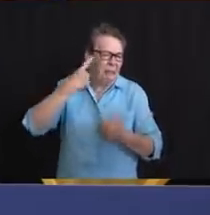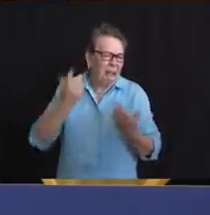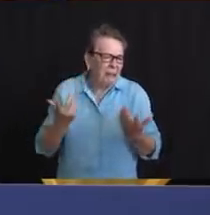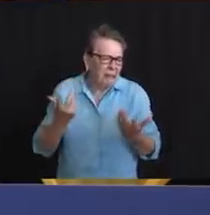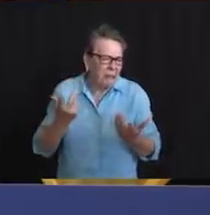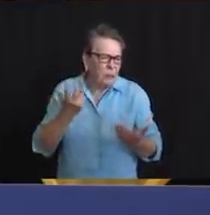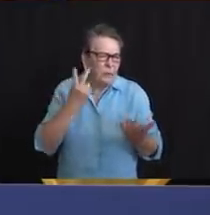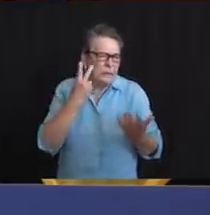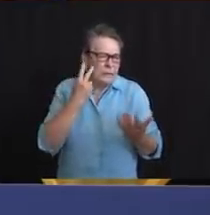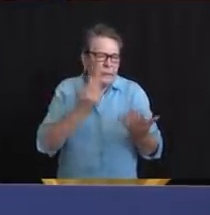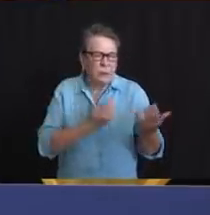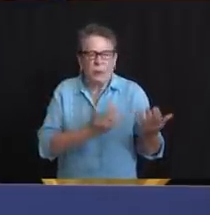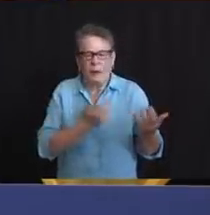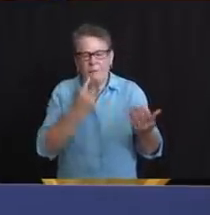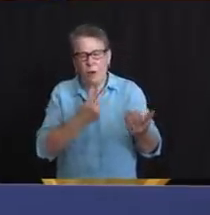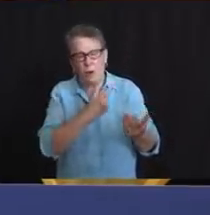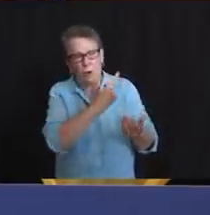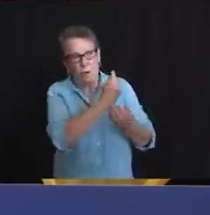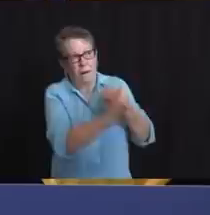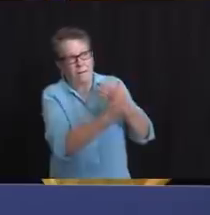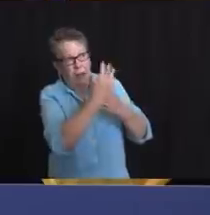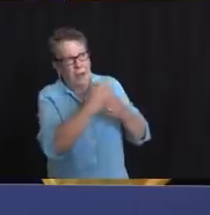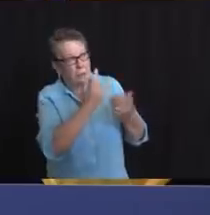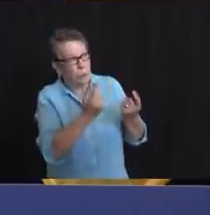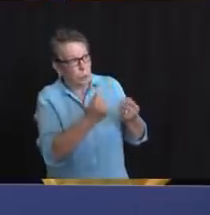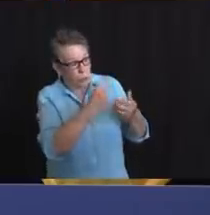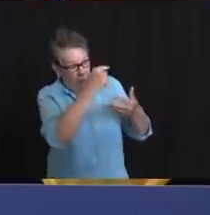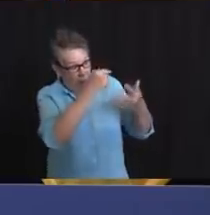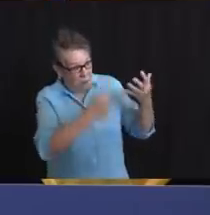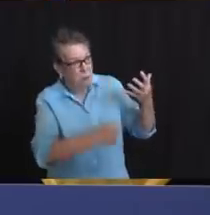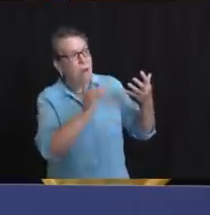could run the risk of spending money, which you think is